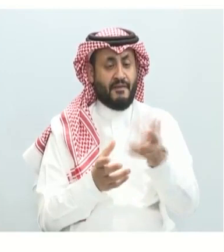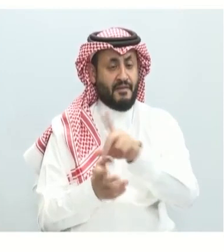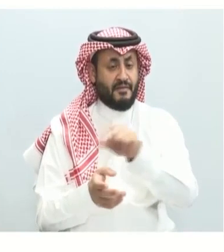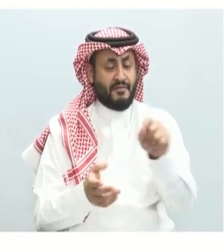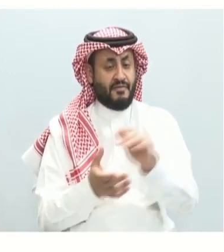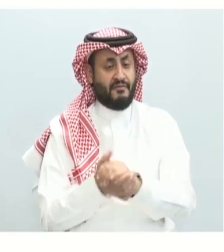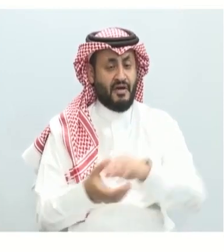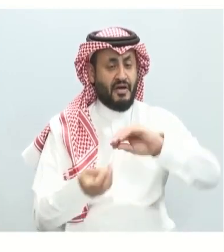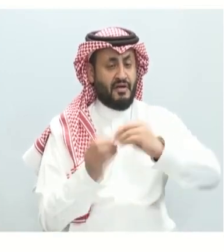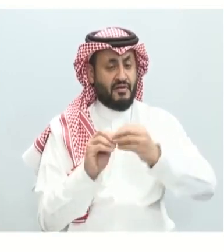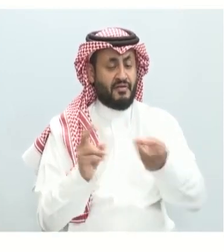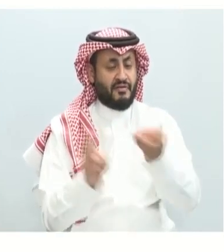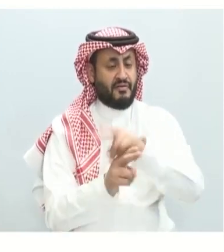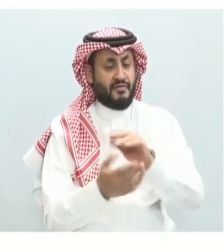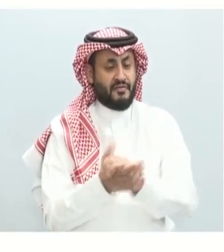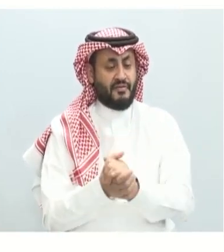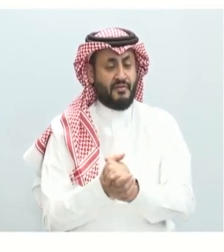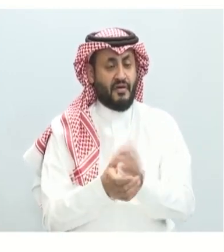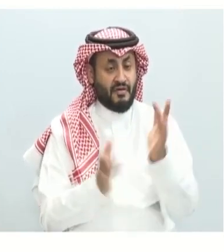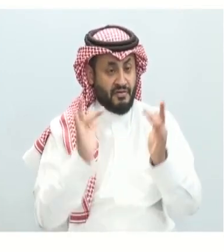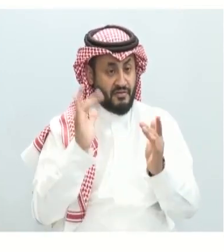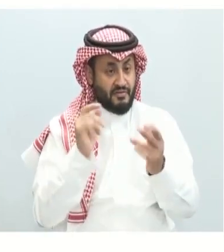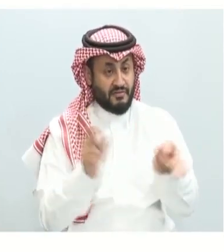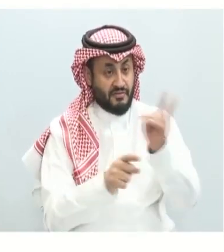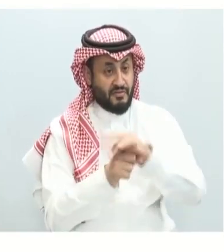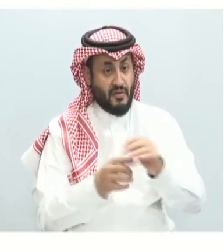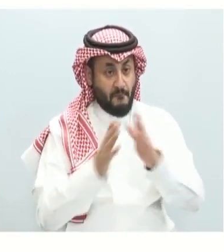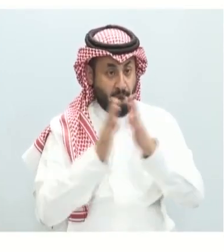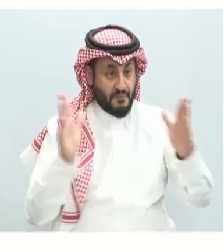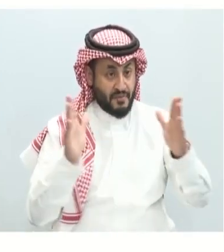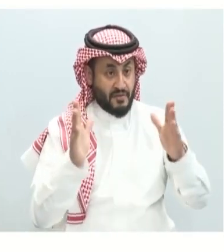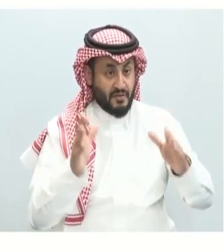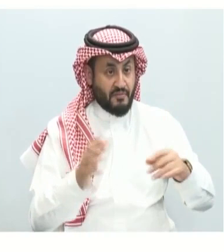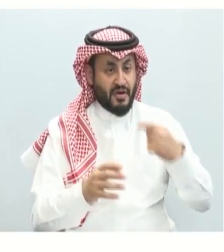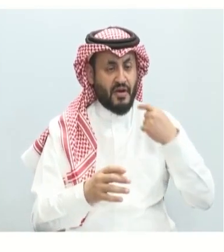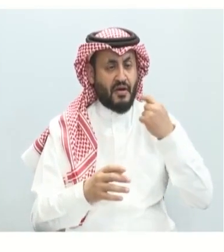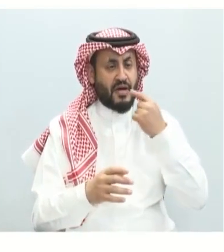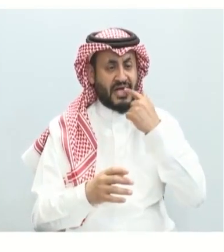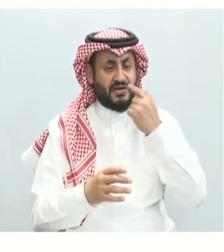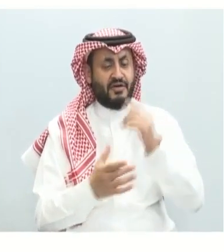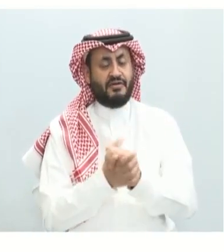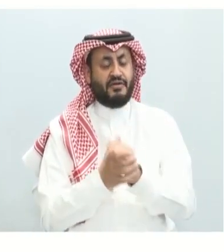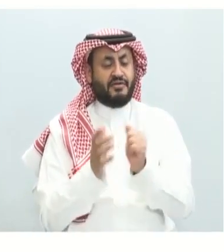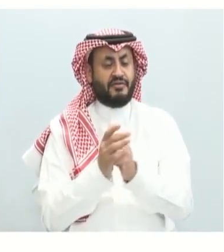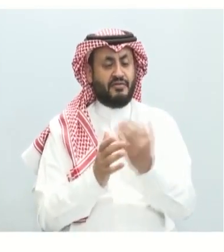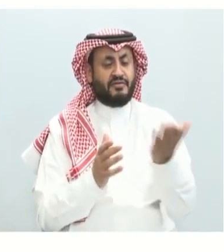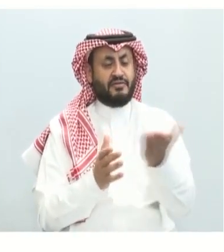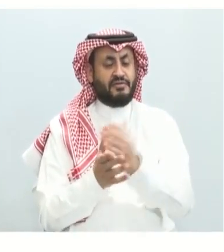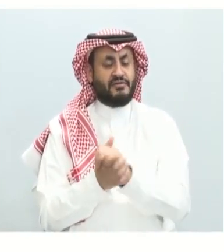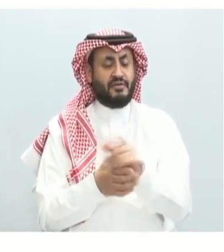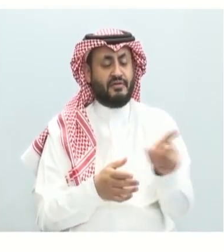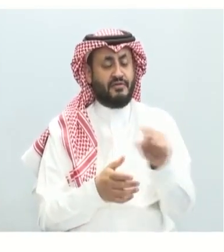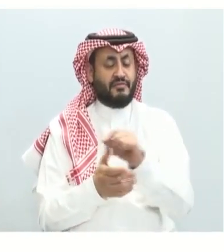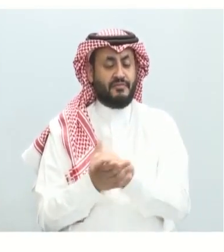example. Instead of saying little greenhouse, we said big white house. And you can choose this chant